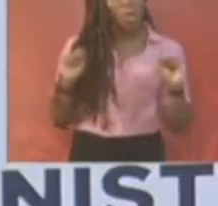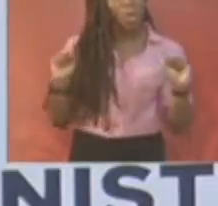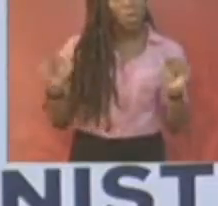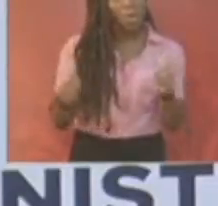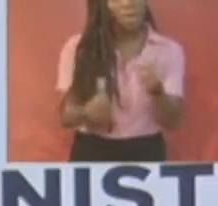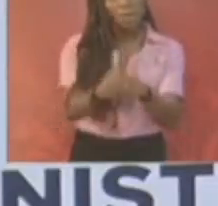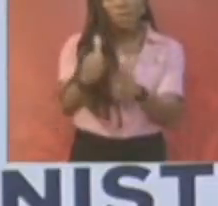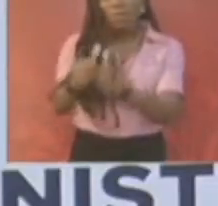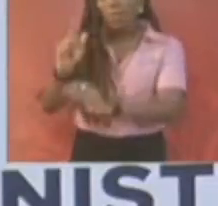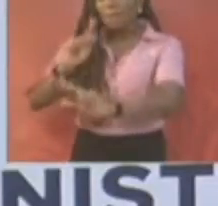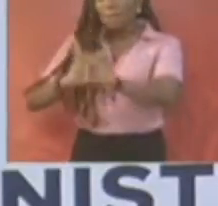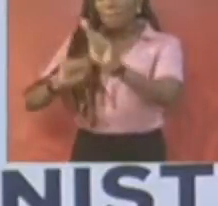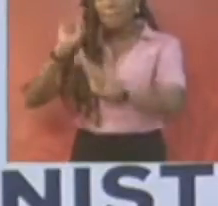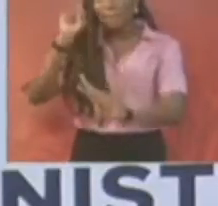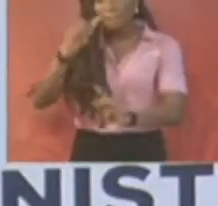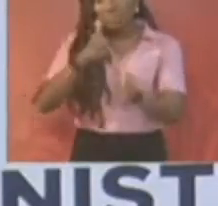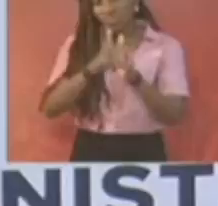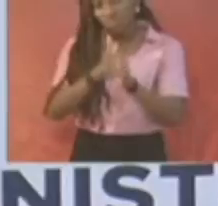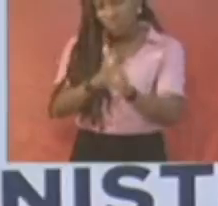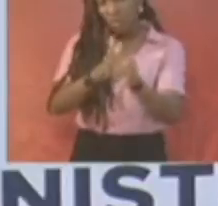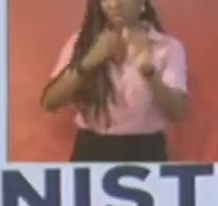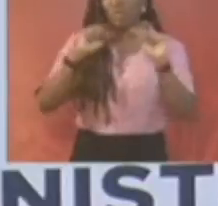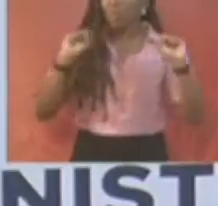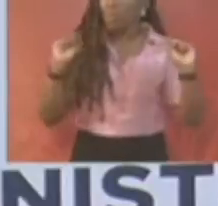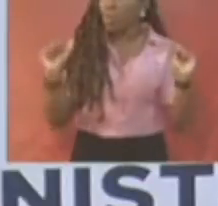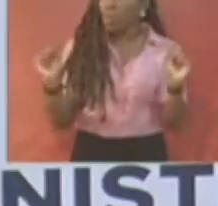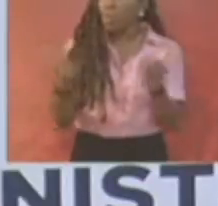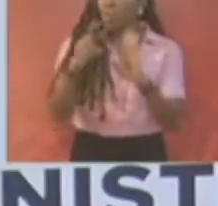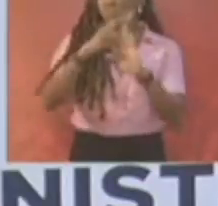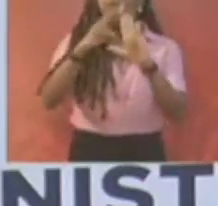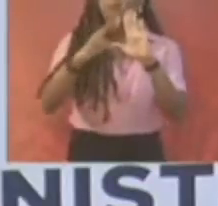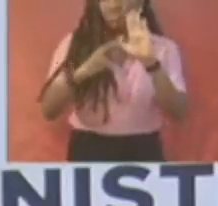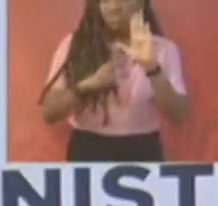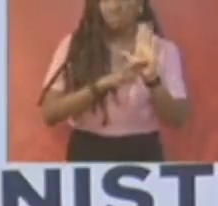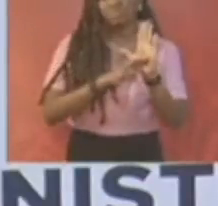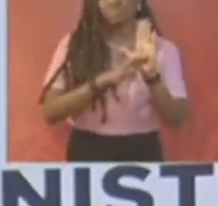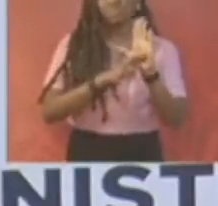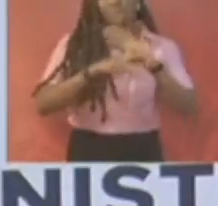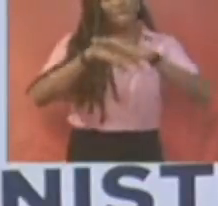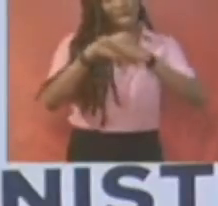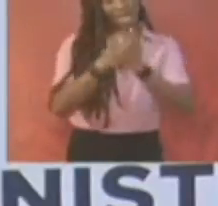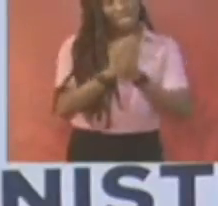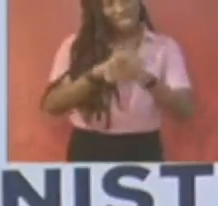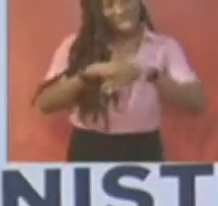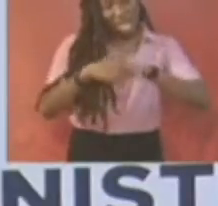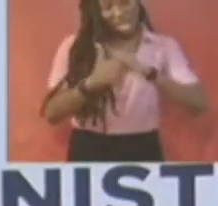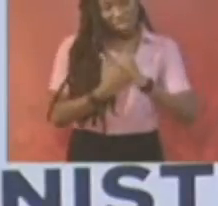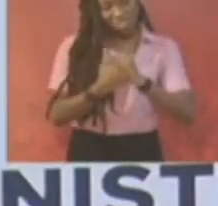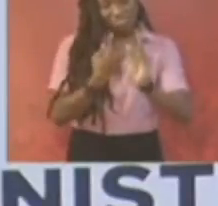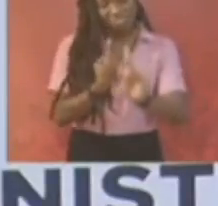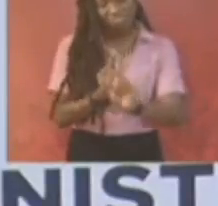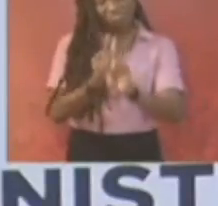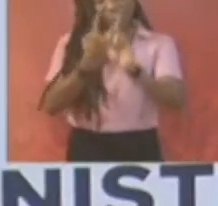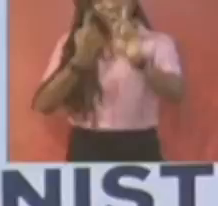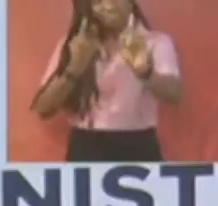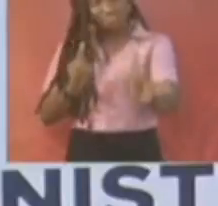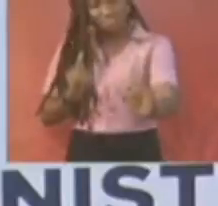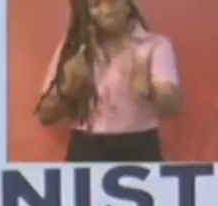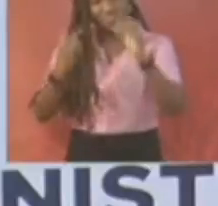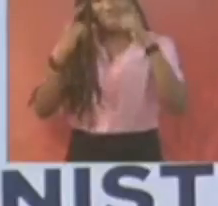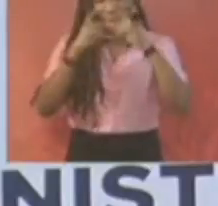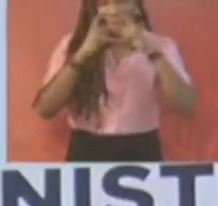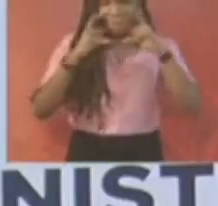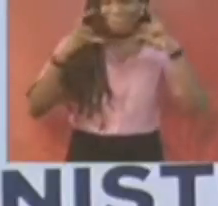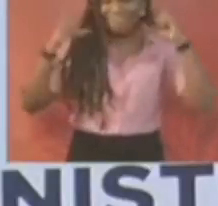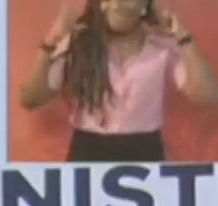the population actually adherent to all of the guidelines. The hand sanitization, the physical distancing, the mask